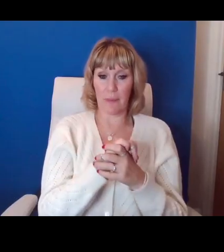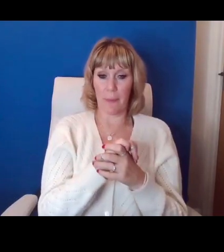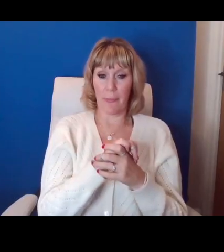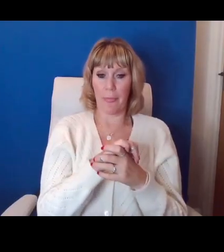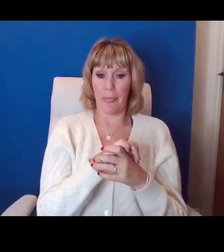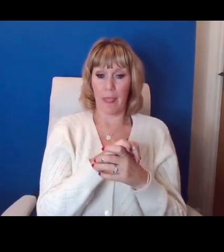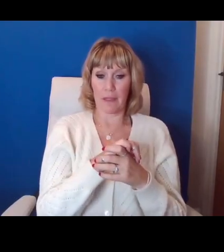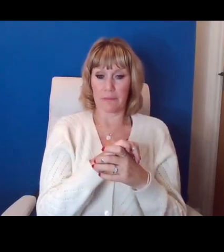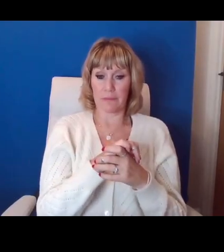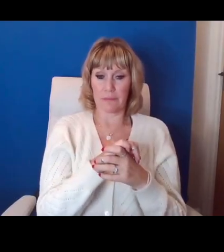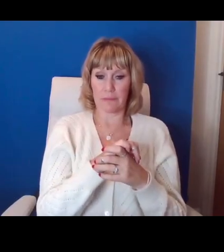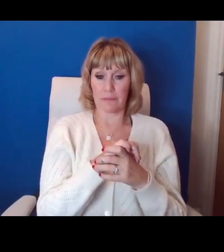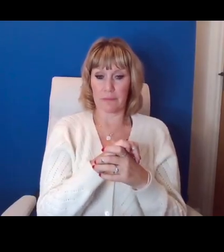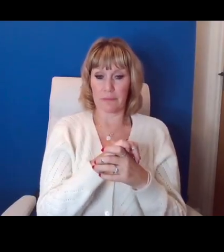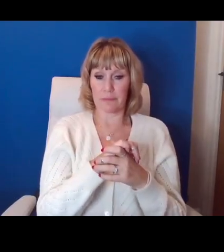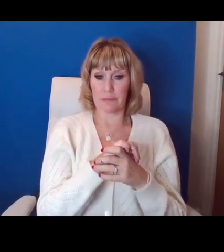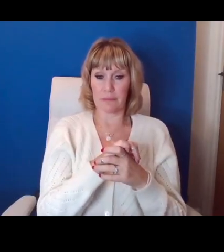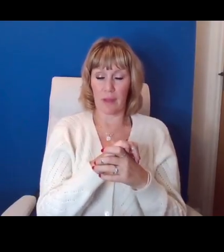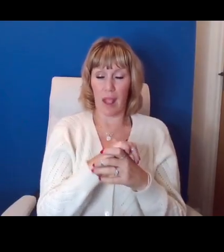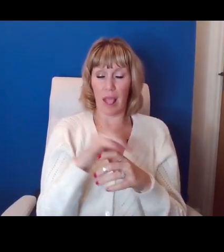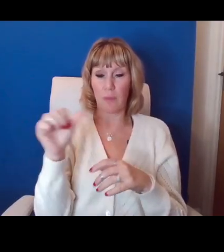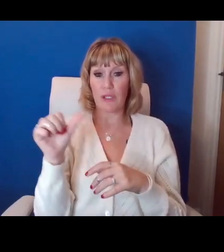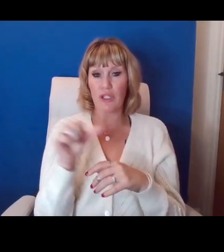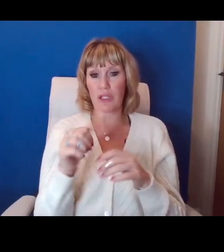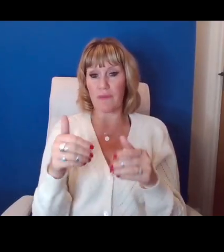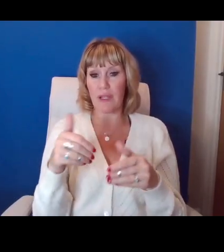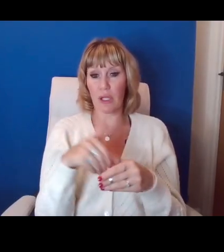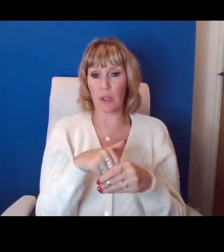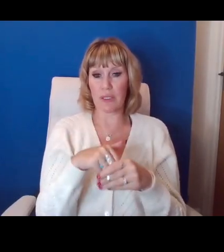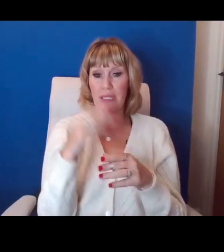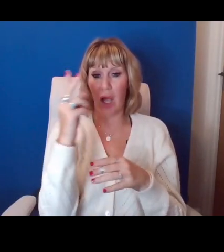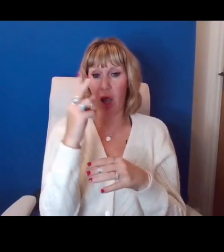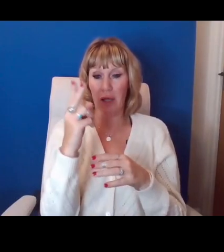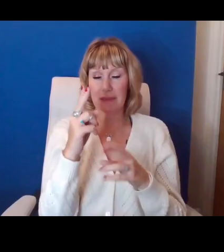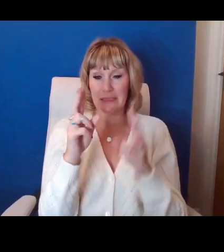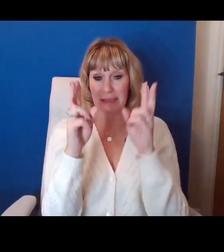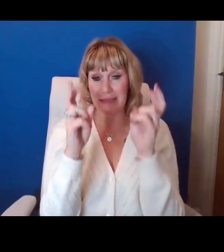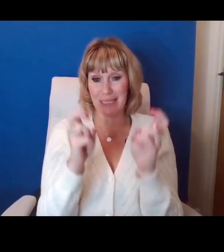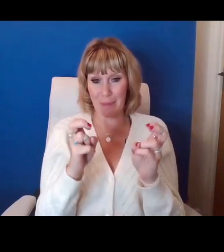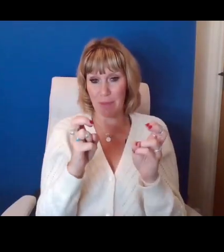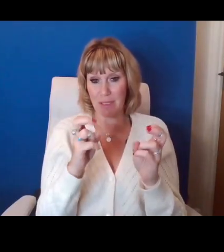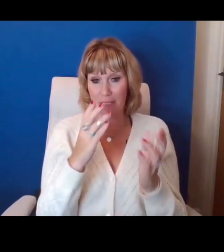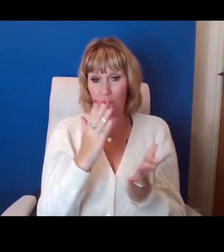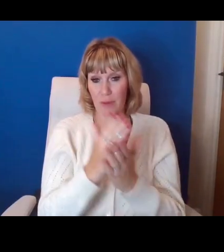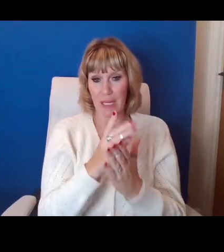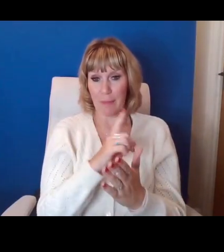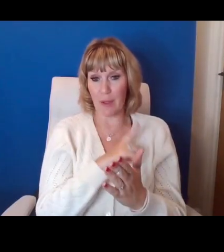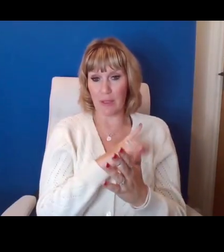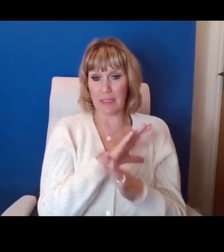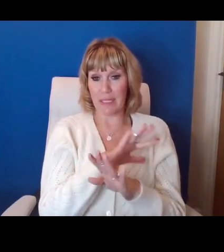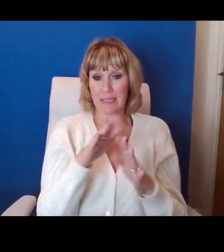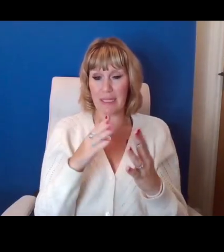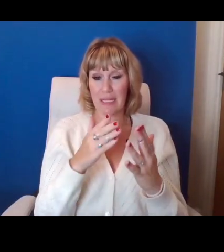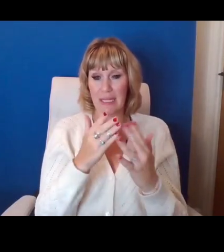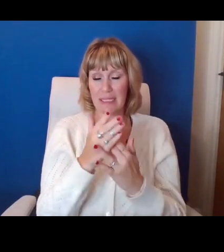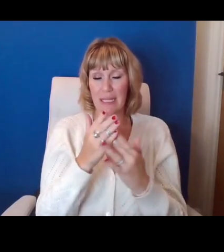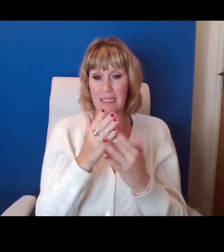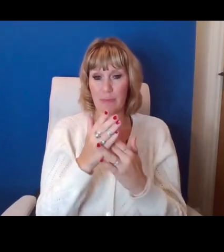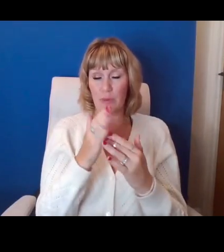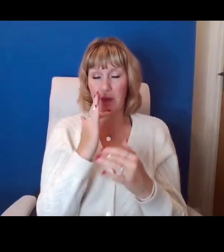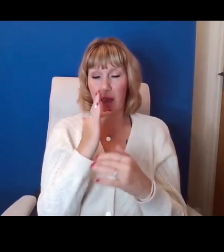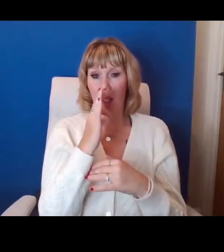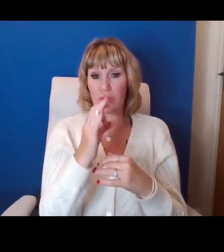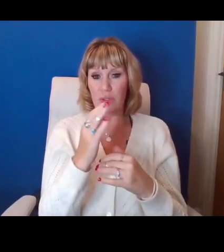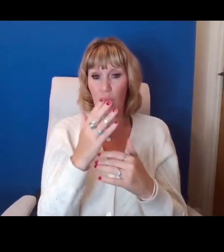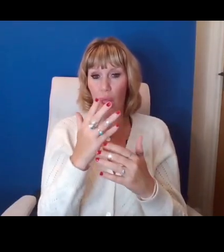We would have included artist statements, but we didn't for two reasons. And the first is that's actually quite an inaccessible thing to ask a lot of artists to